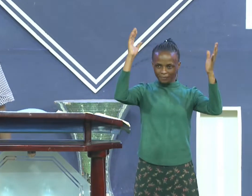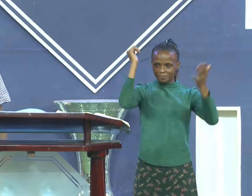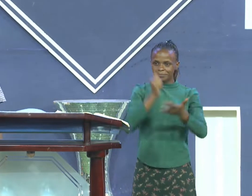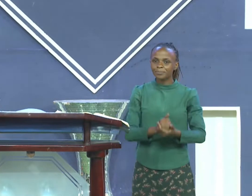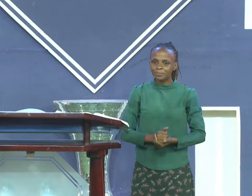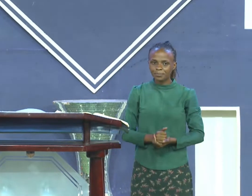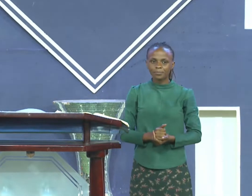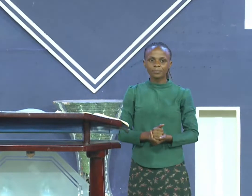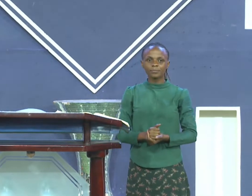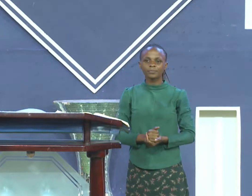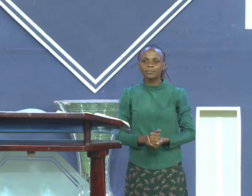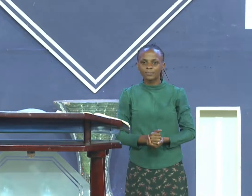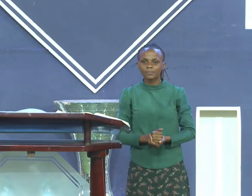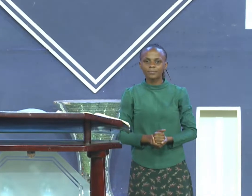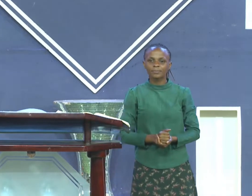Amen.